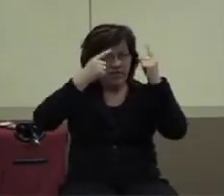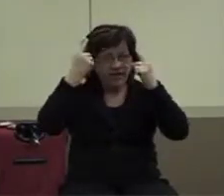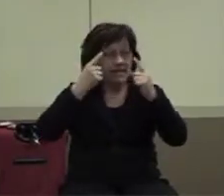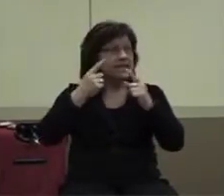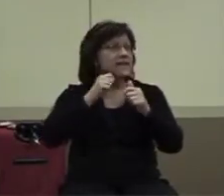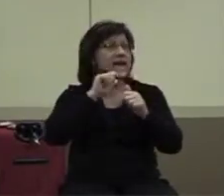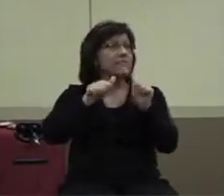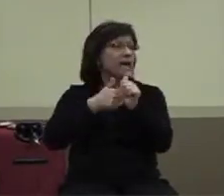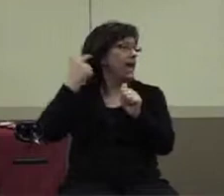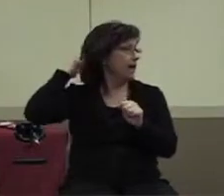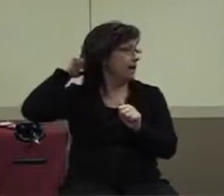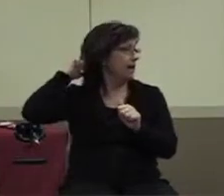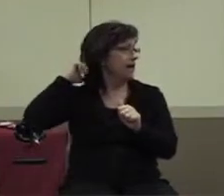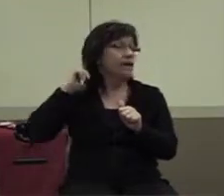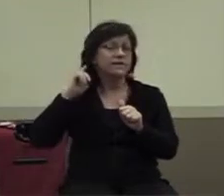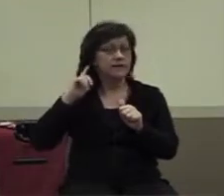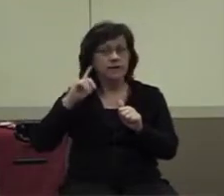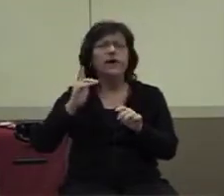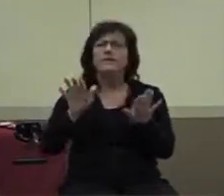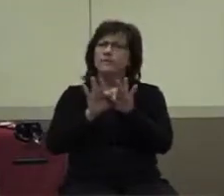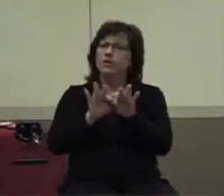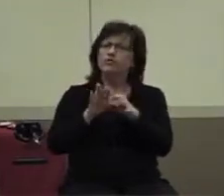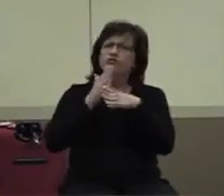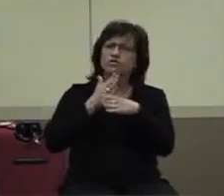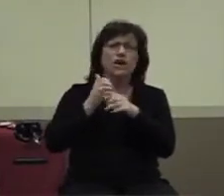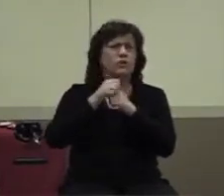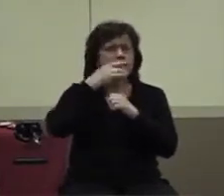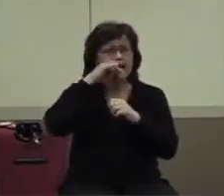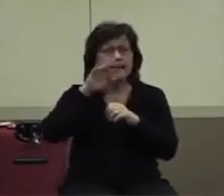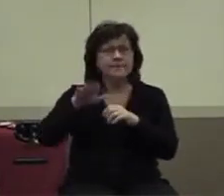these things with kids. And if we do this, we'll